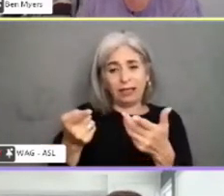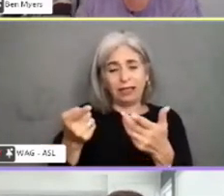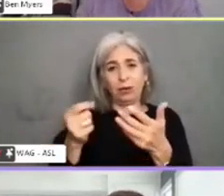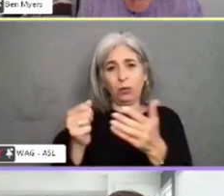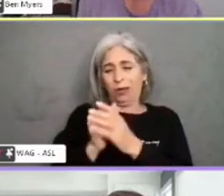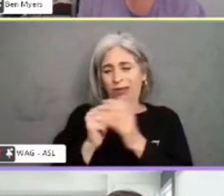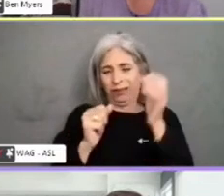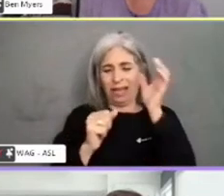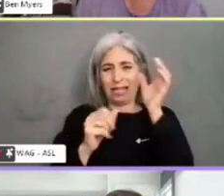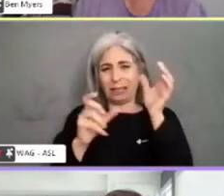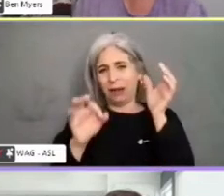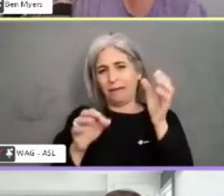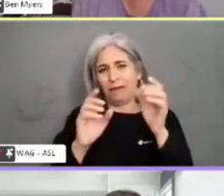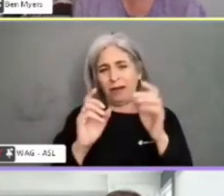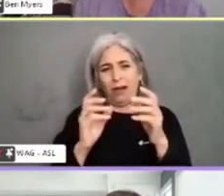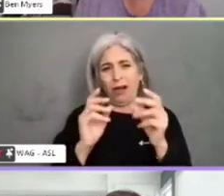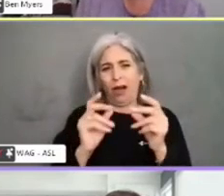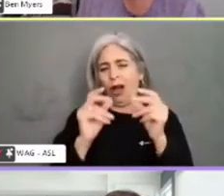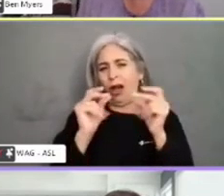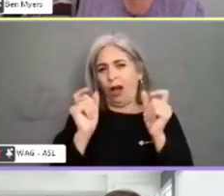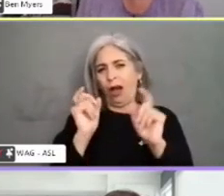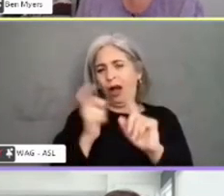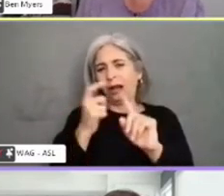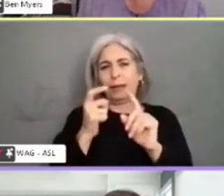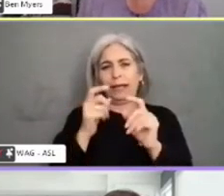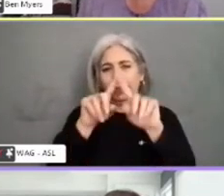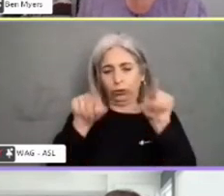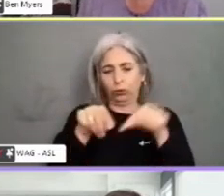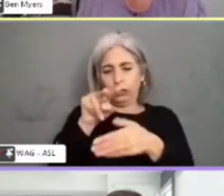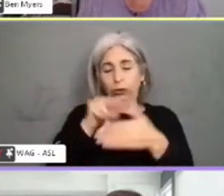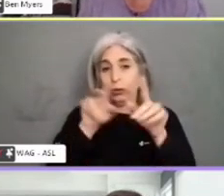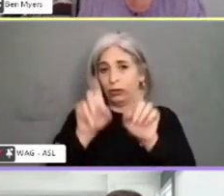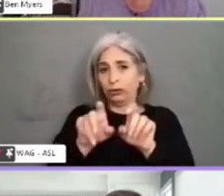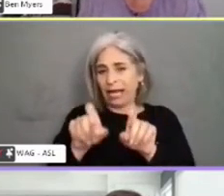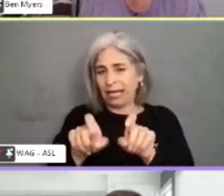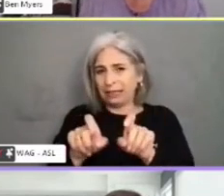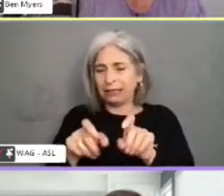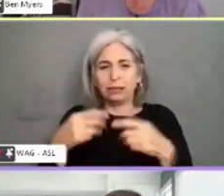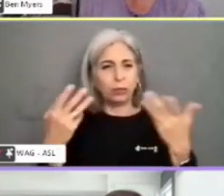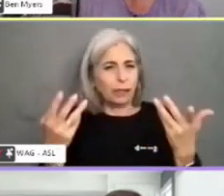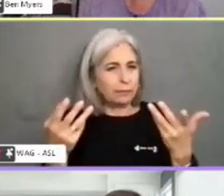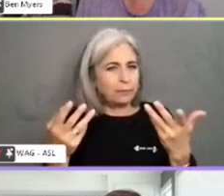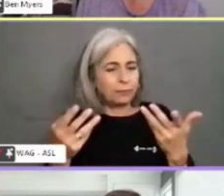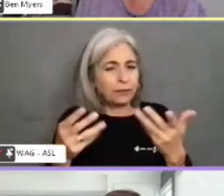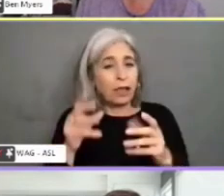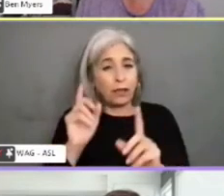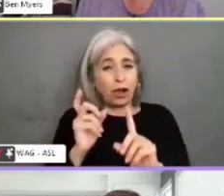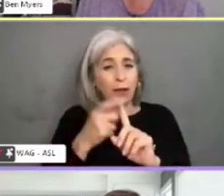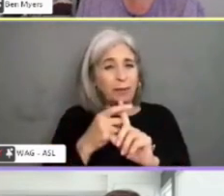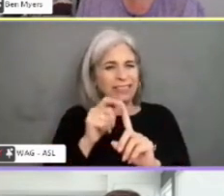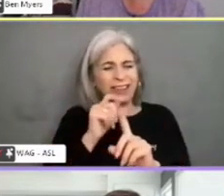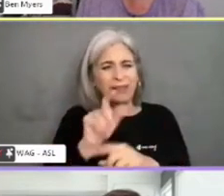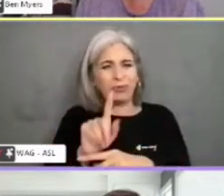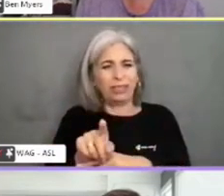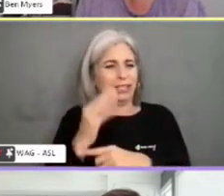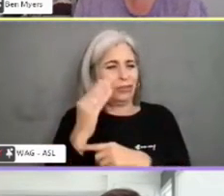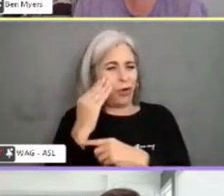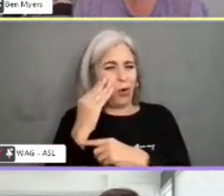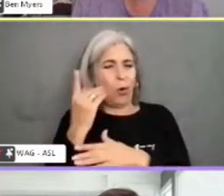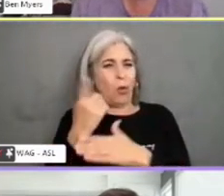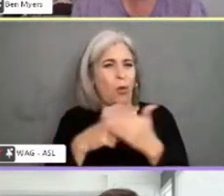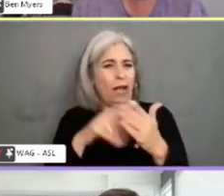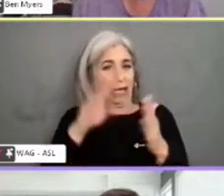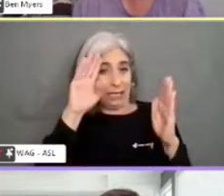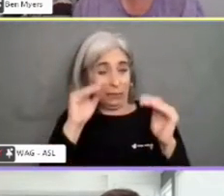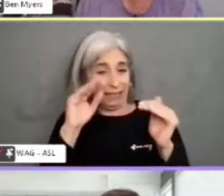of automating these screen reader tests is that the automations don't necessarily know what the